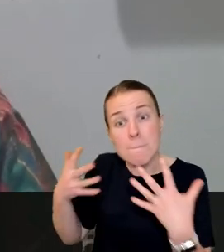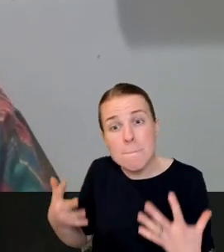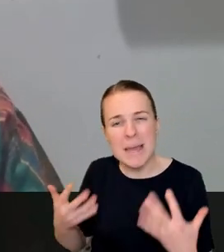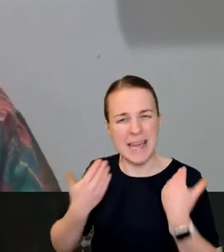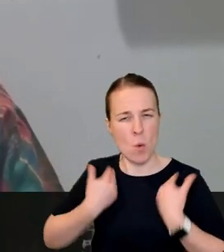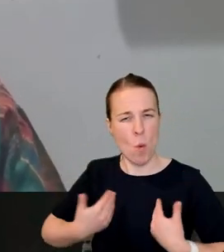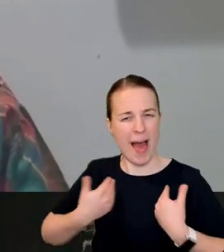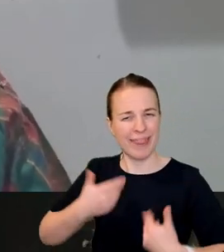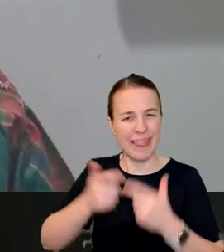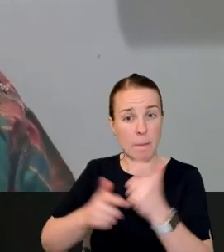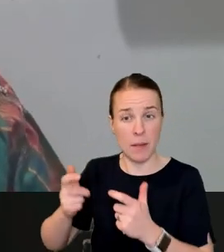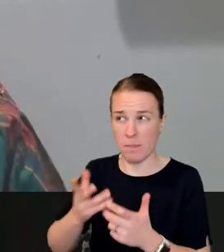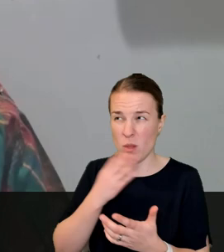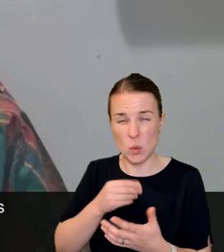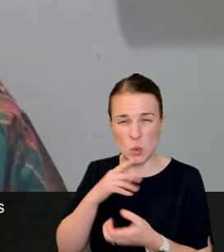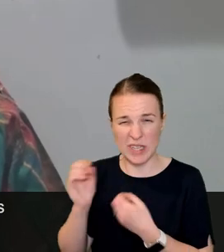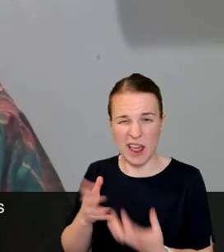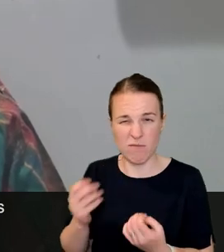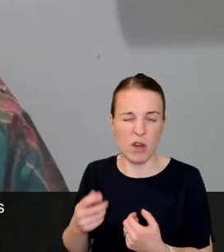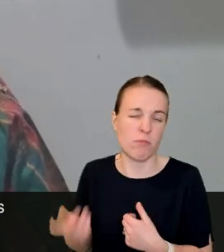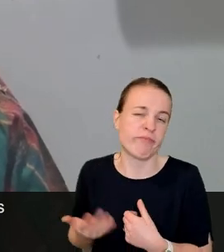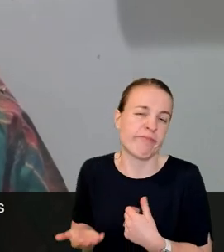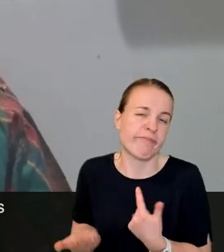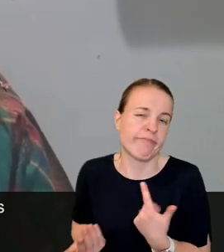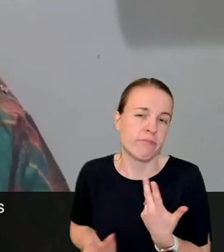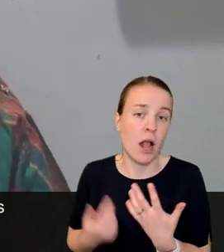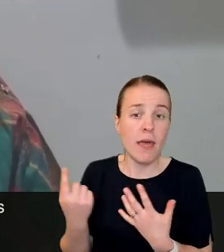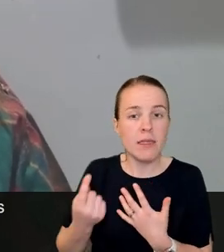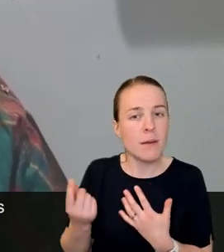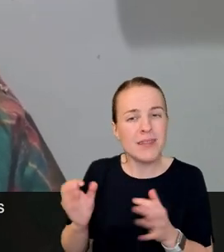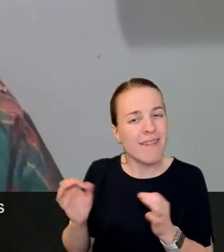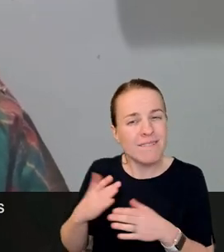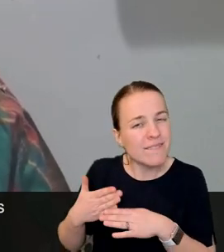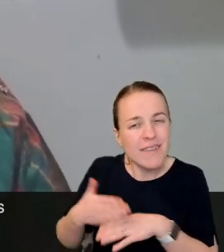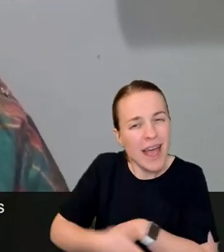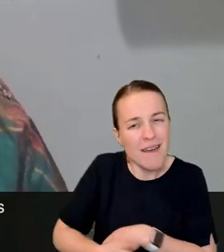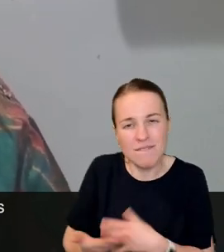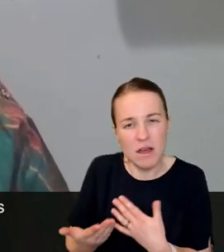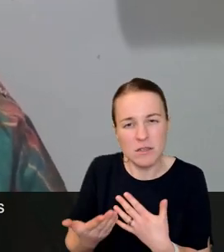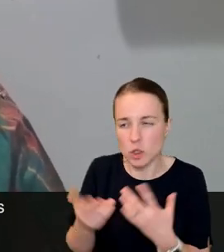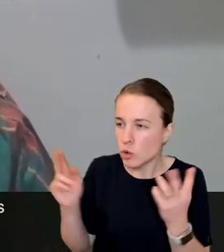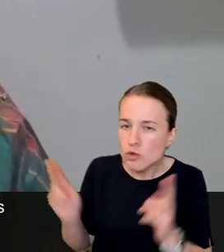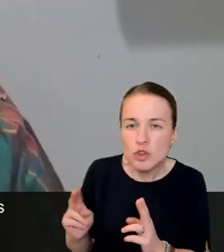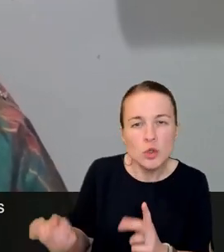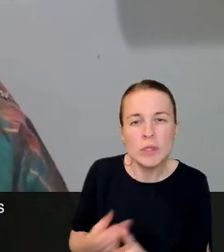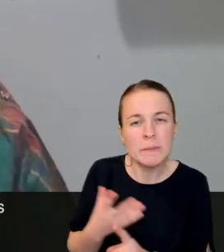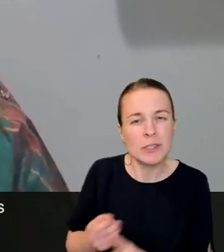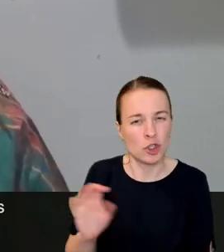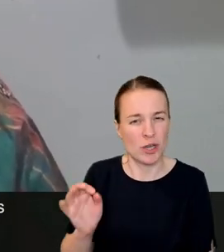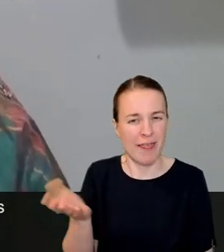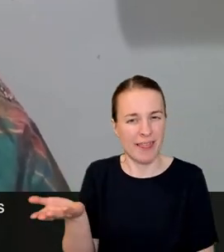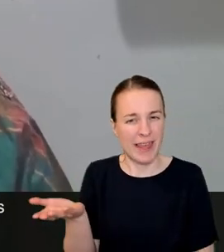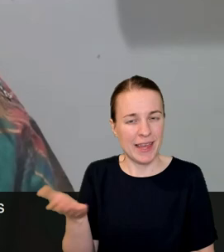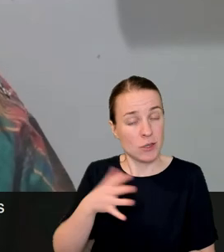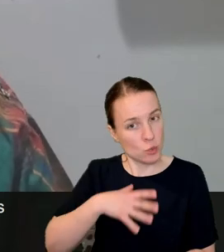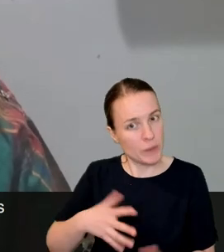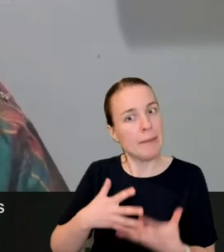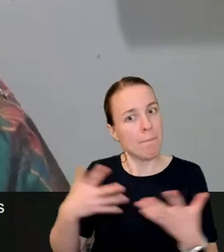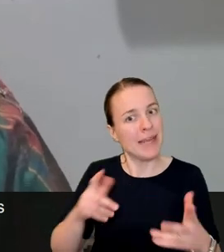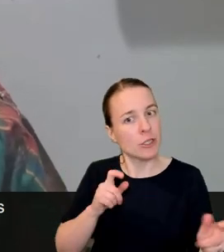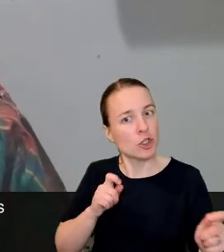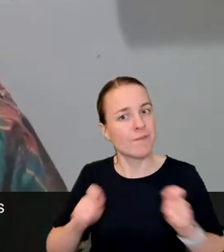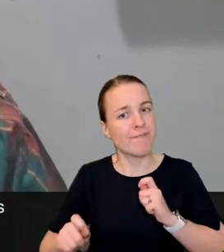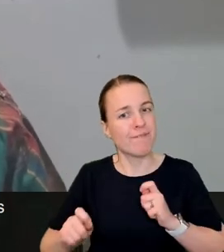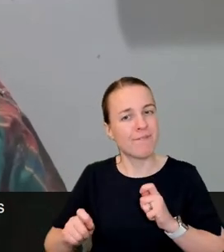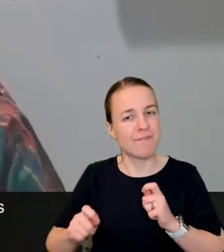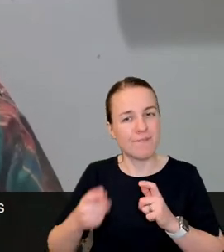and not actually putting out any effort into reducing their emissions. So we need a complete shift here to tackle